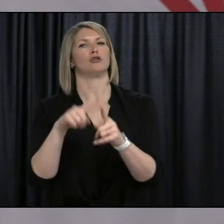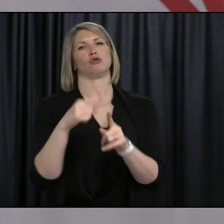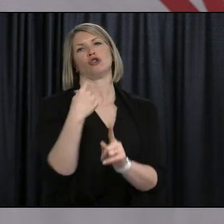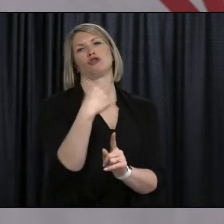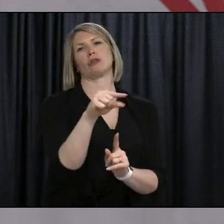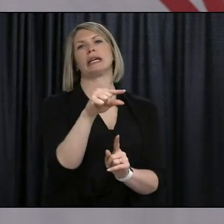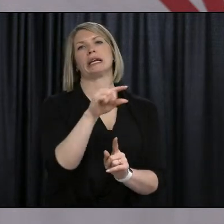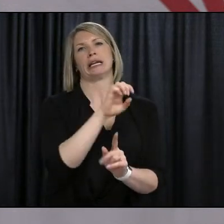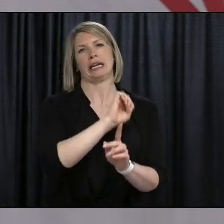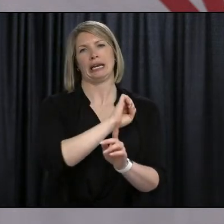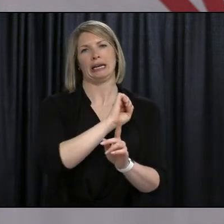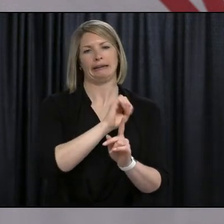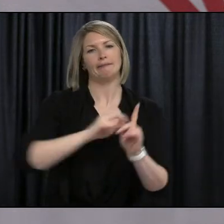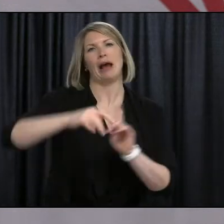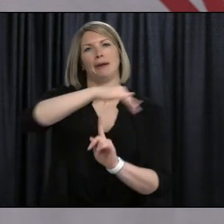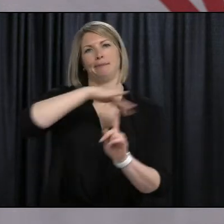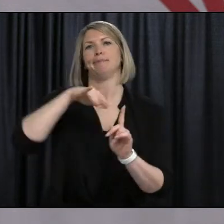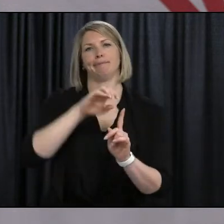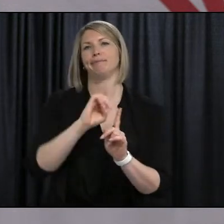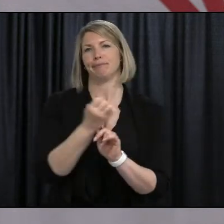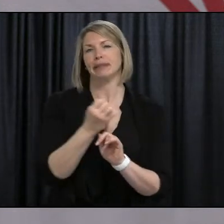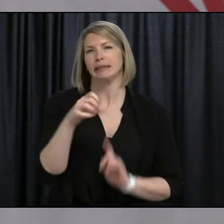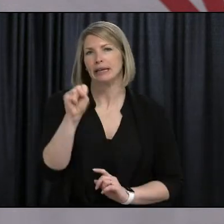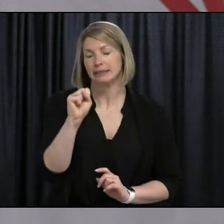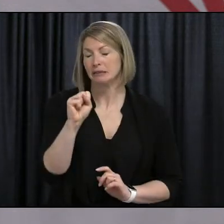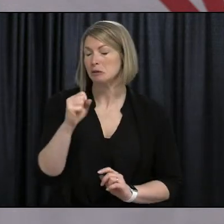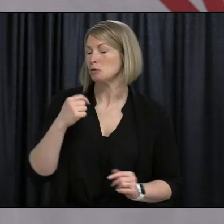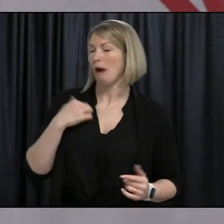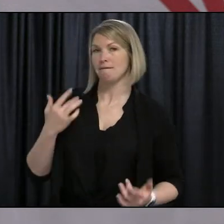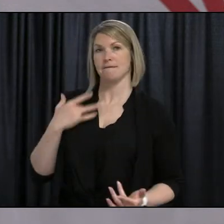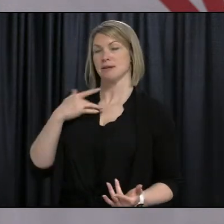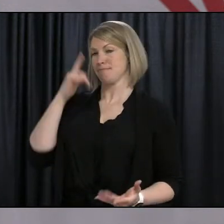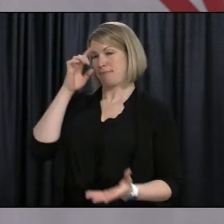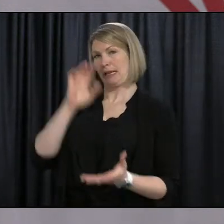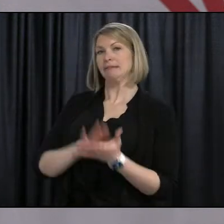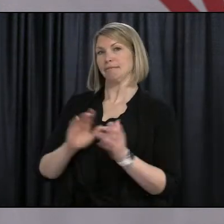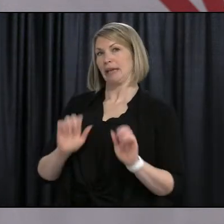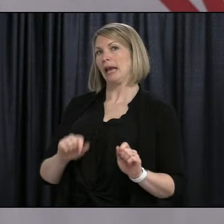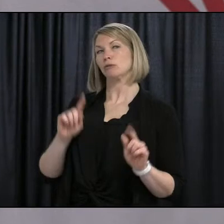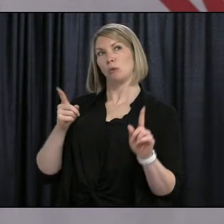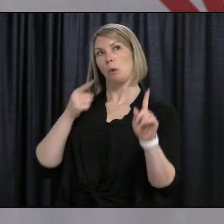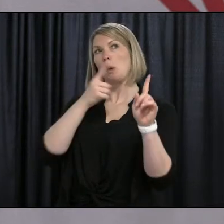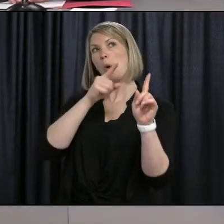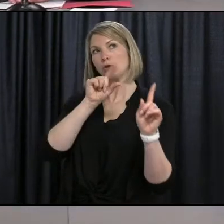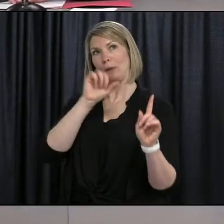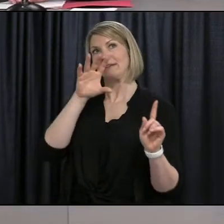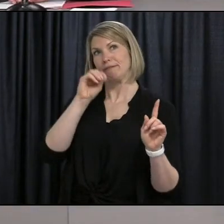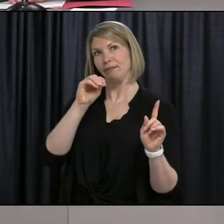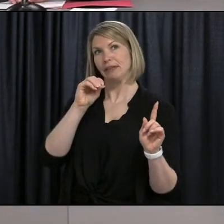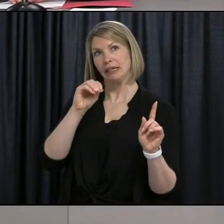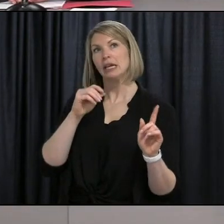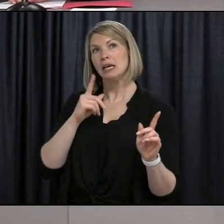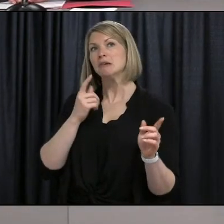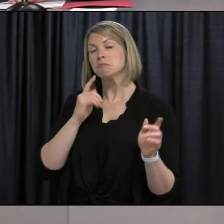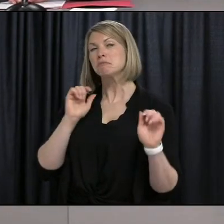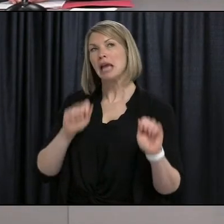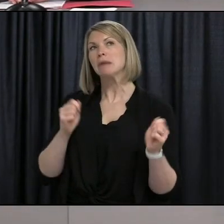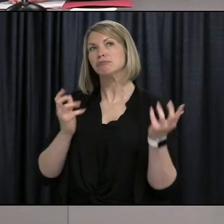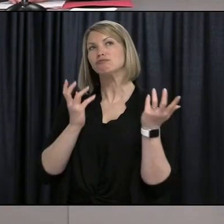believe that we can, as a province, meet our targets by 2050, no question. Thank you.